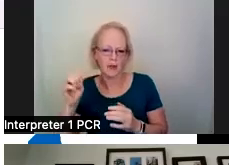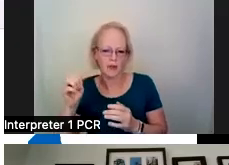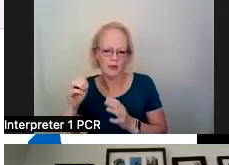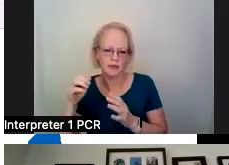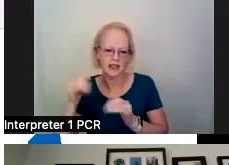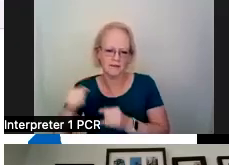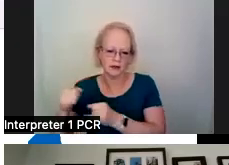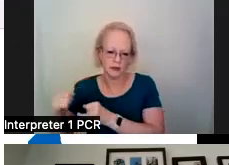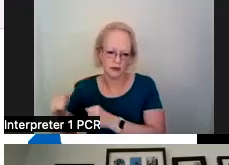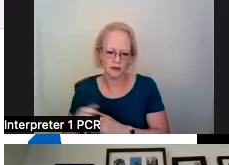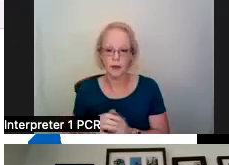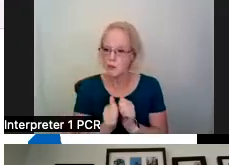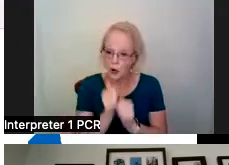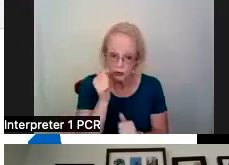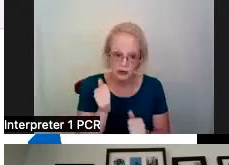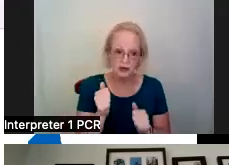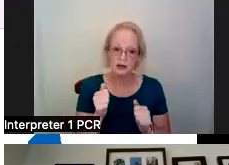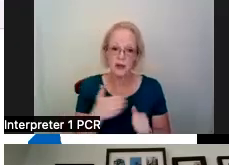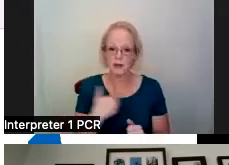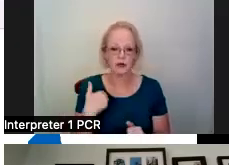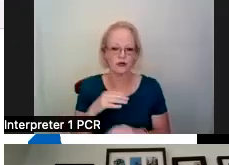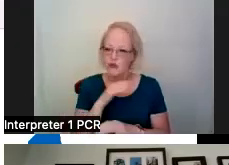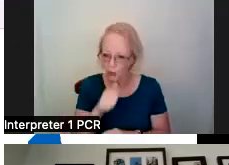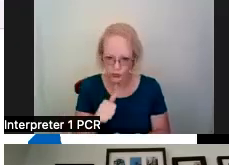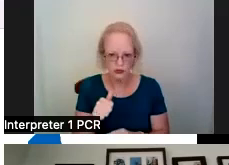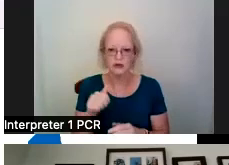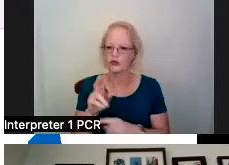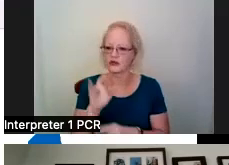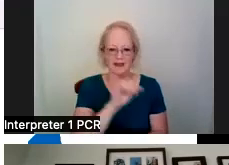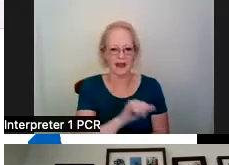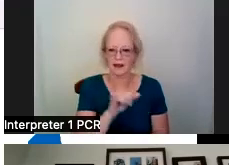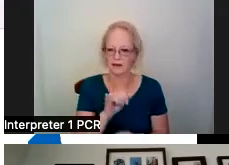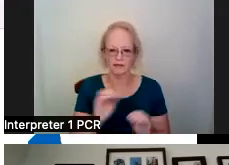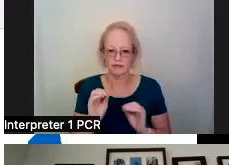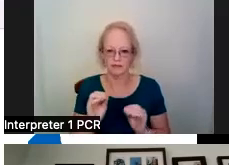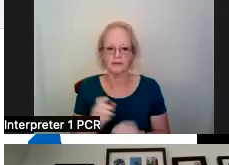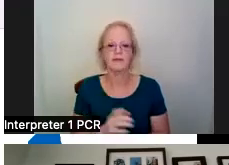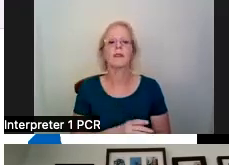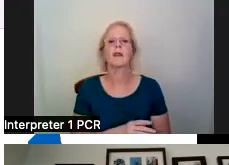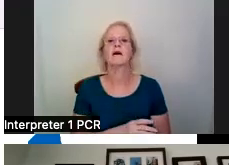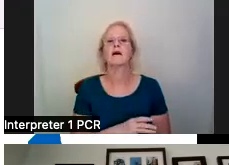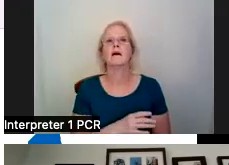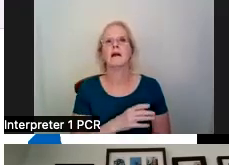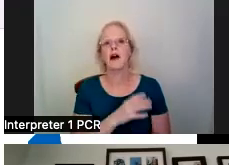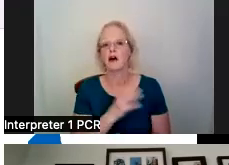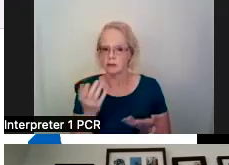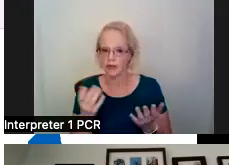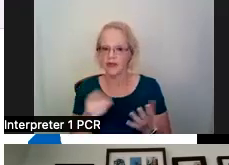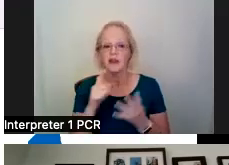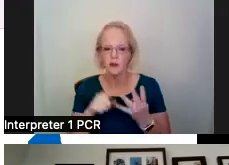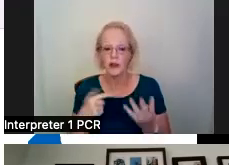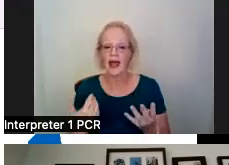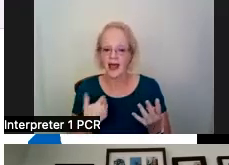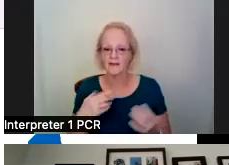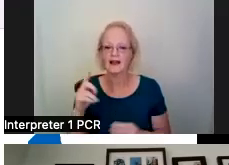Most of our members do not use this payout strategy at all. And then finally, if that wasn't enough, we also have a discretionary benefit